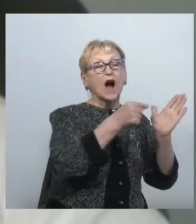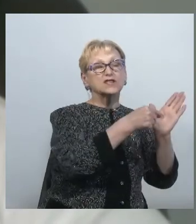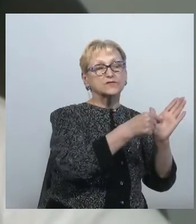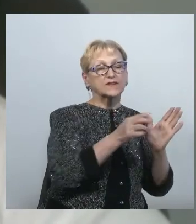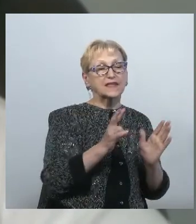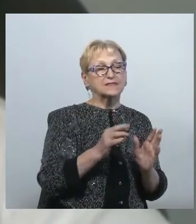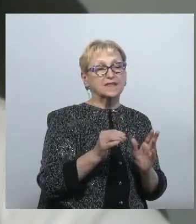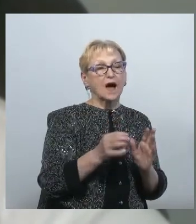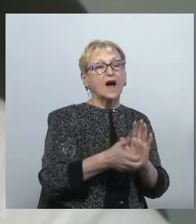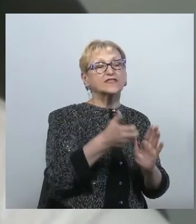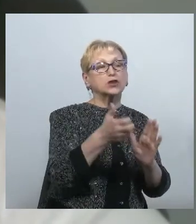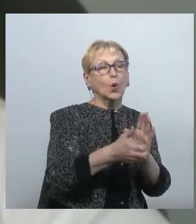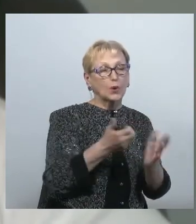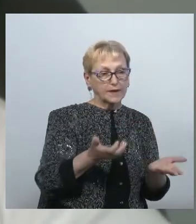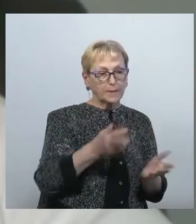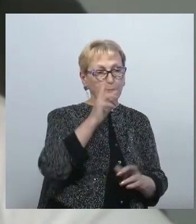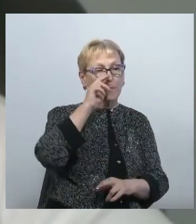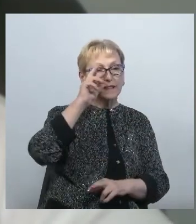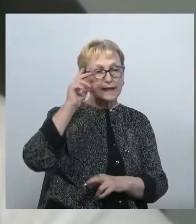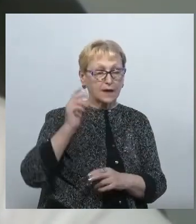They don't only have